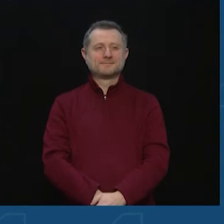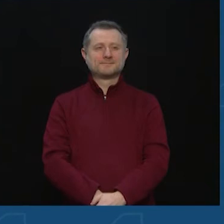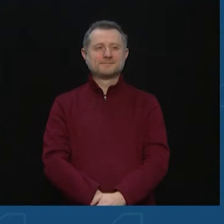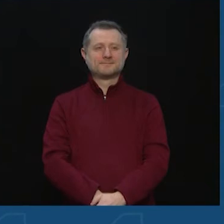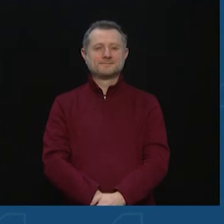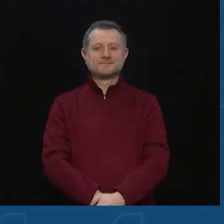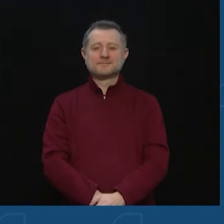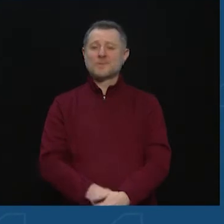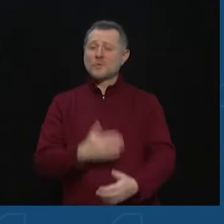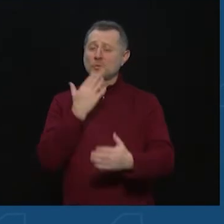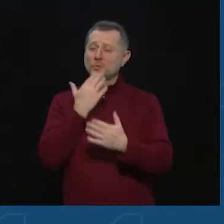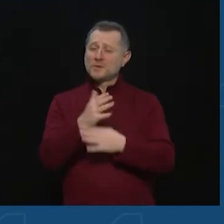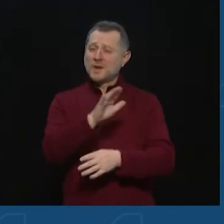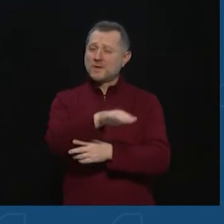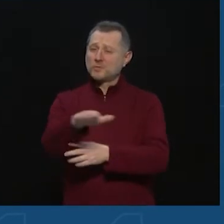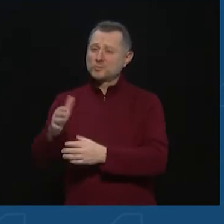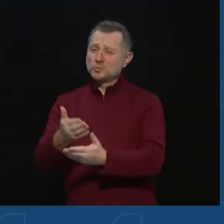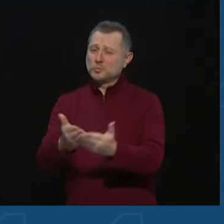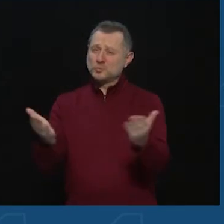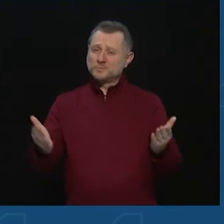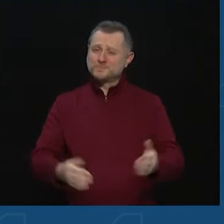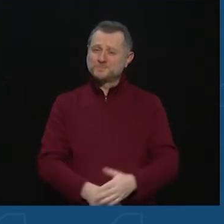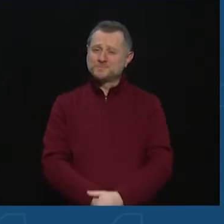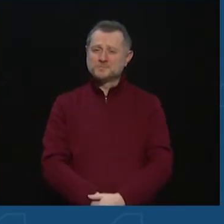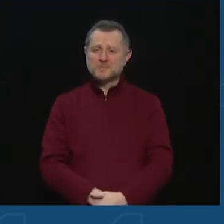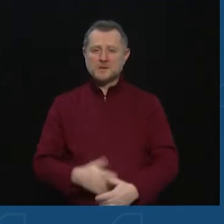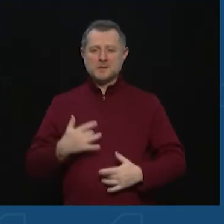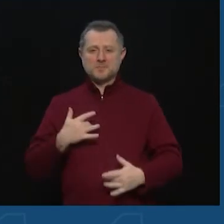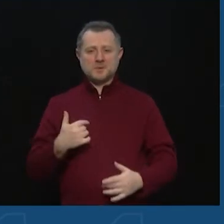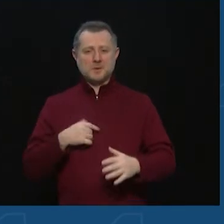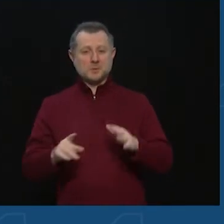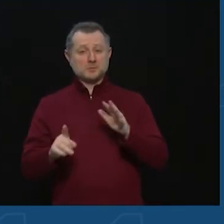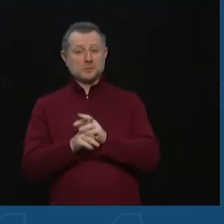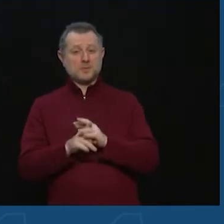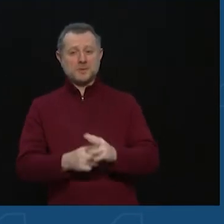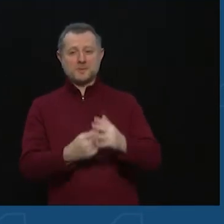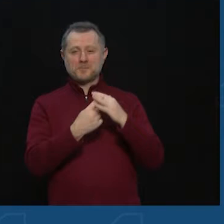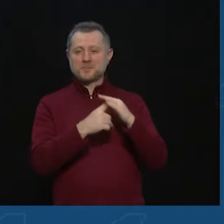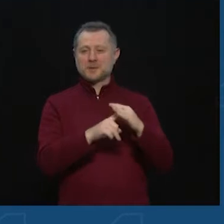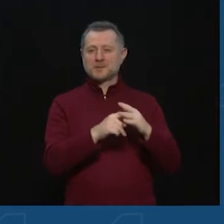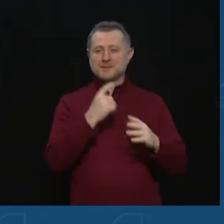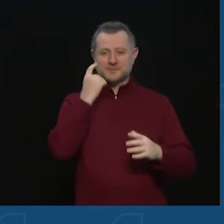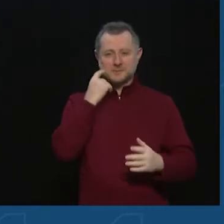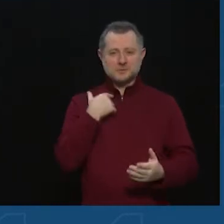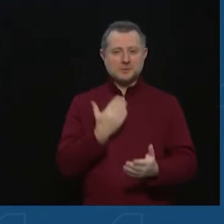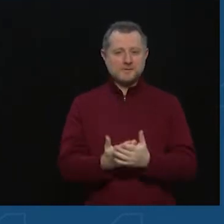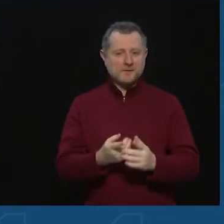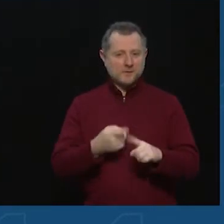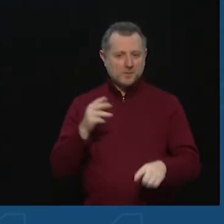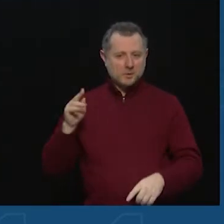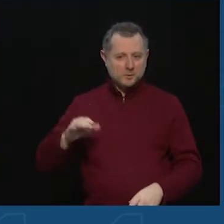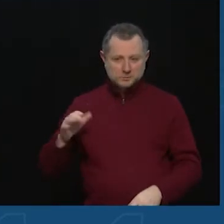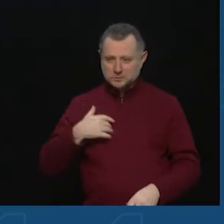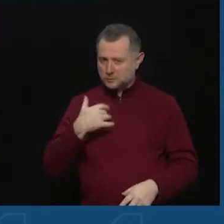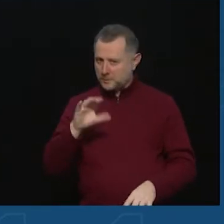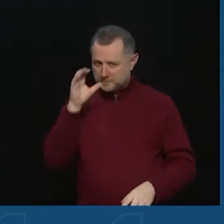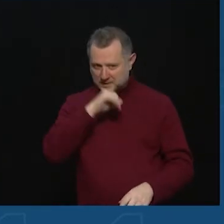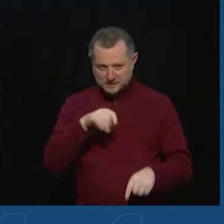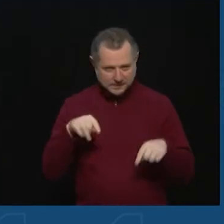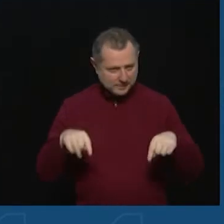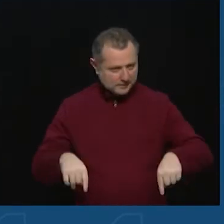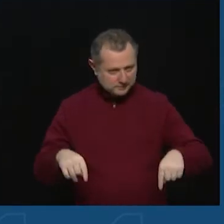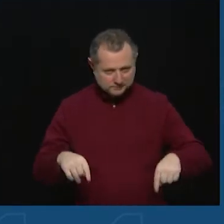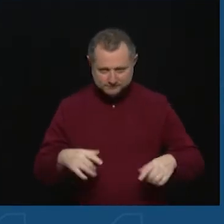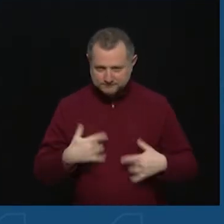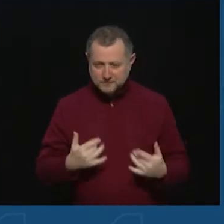Good afternoon. Usually I come at the beginning. I just came in from New York City. I did not want to miss this. But at the beginning, I always sense there's a little